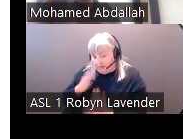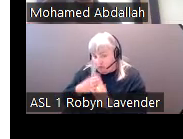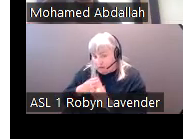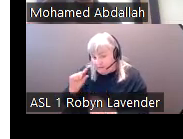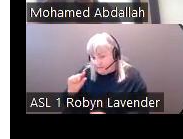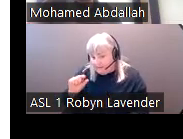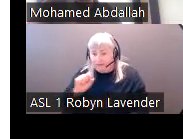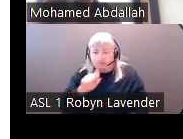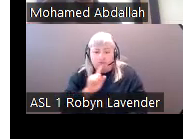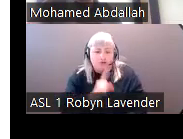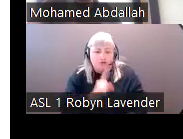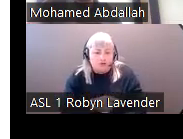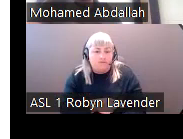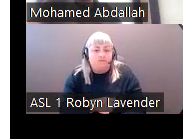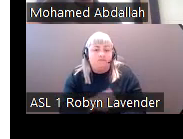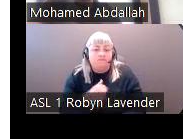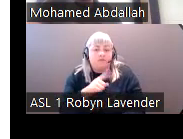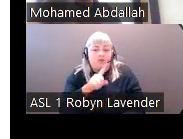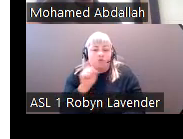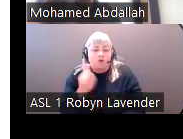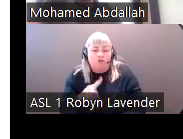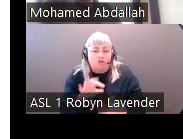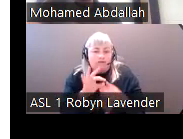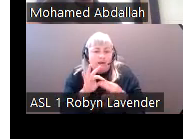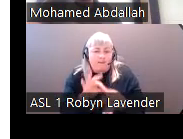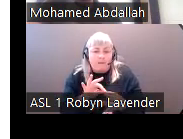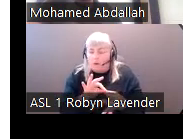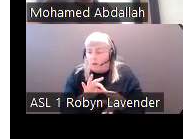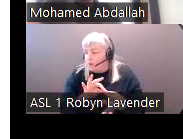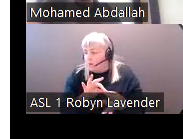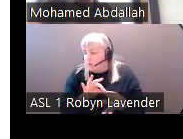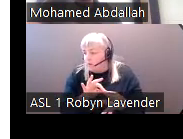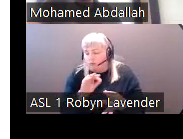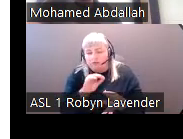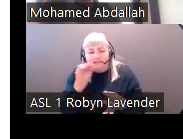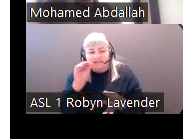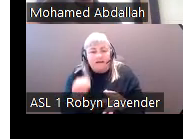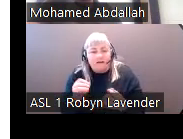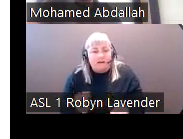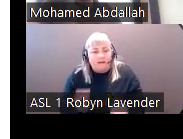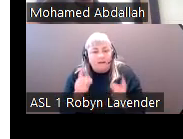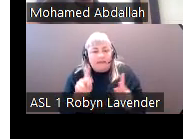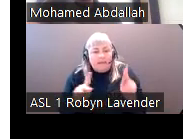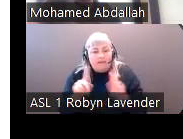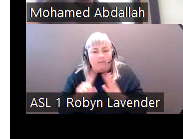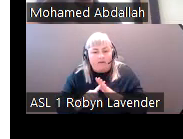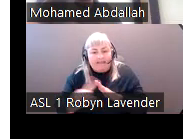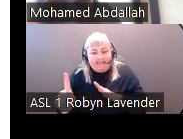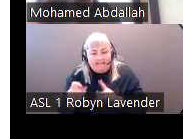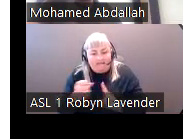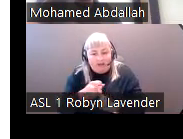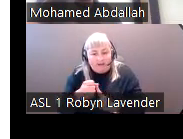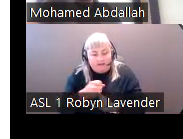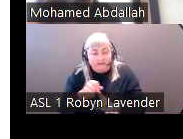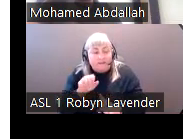Sure. I had a question about the percentage of people that are fleeing violence that are in your, like